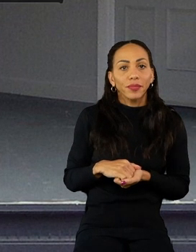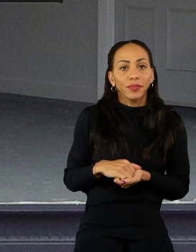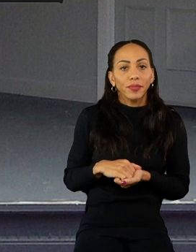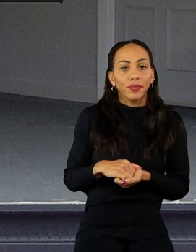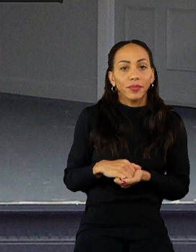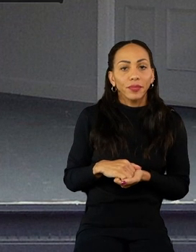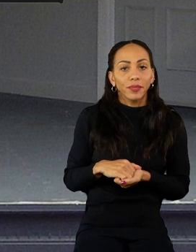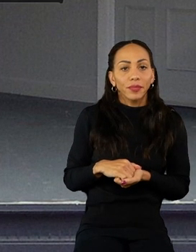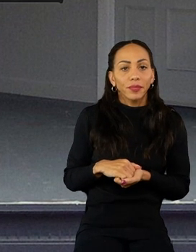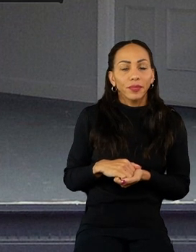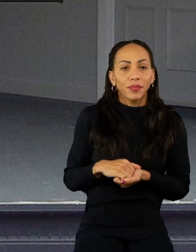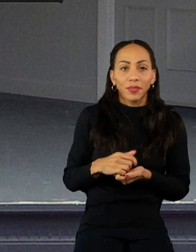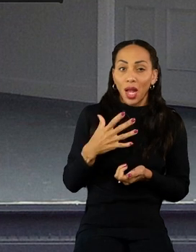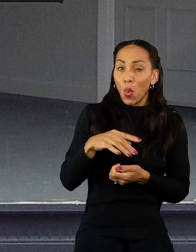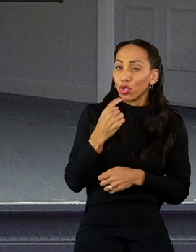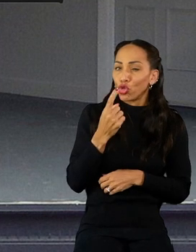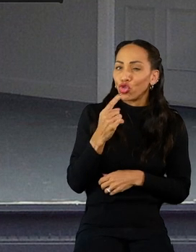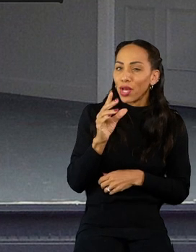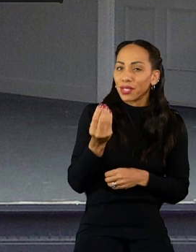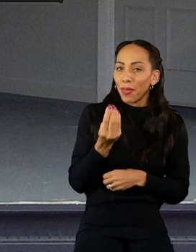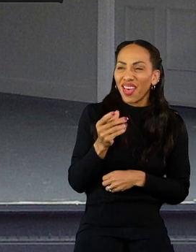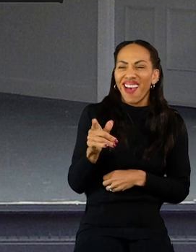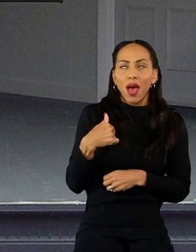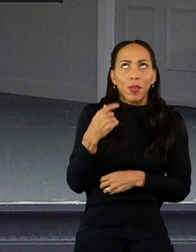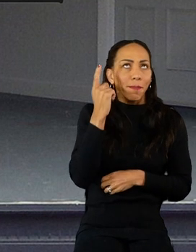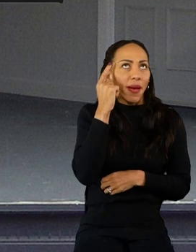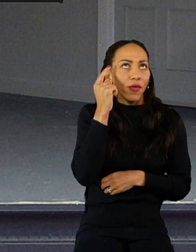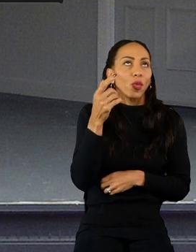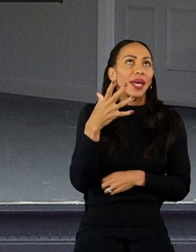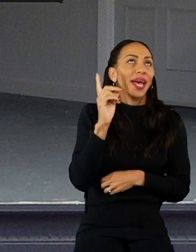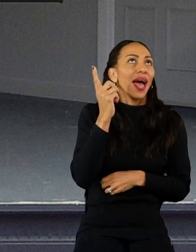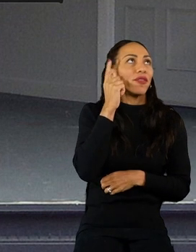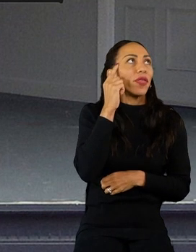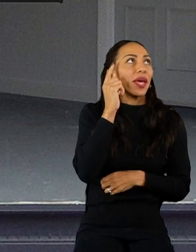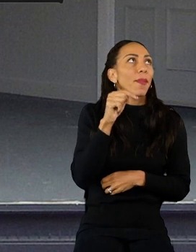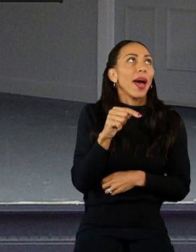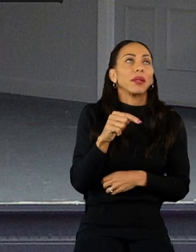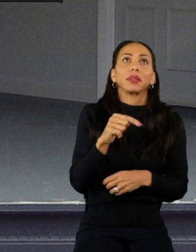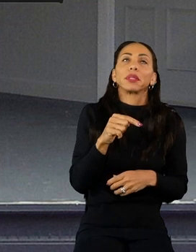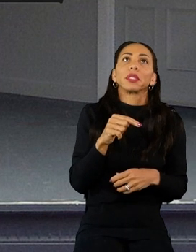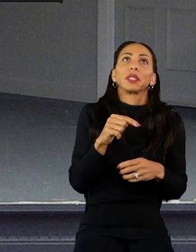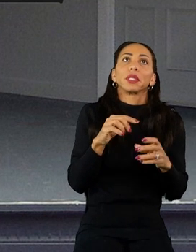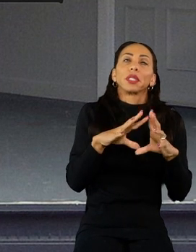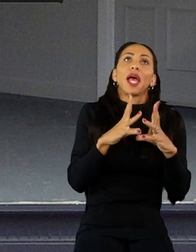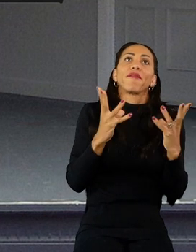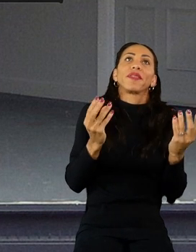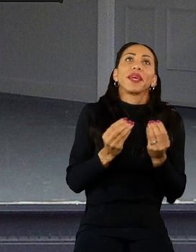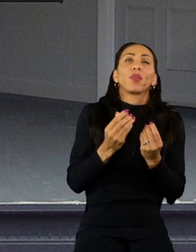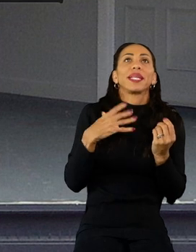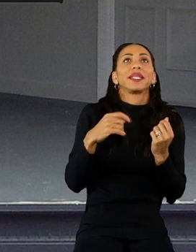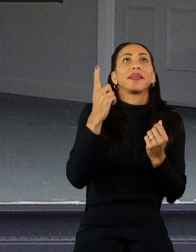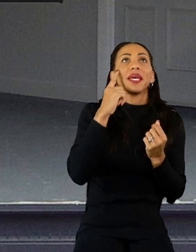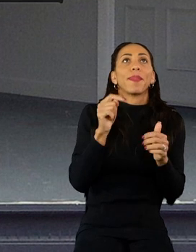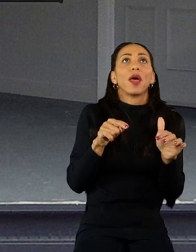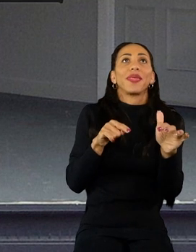Tom. And Lauren, can I just, I was going to suggest, because I'm very mindful that we've got to be thinking across the whole